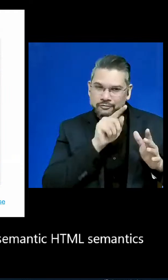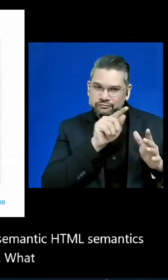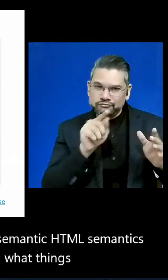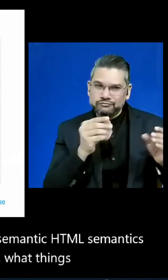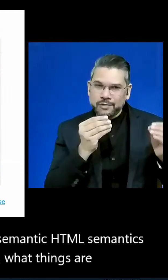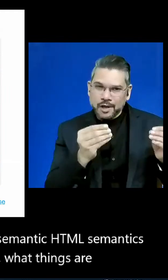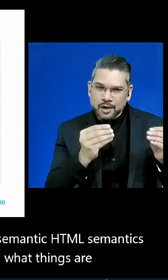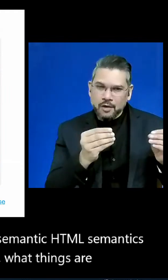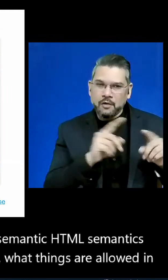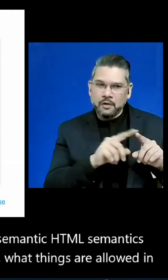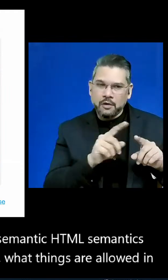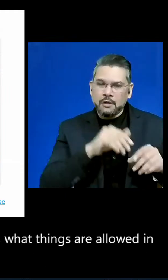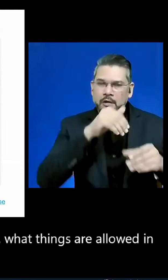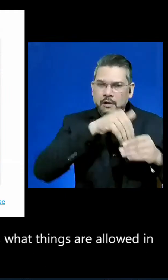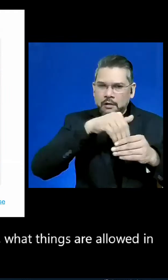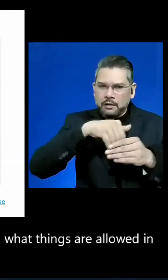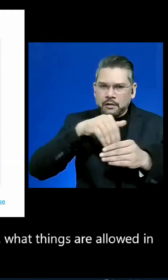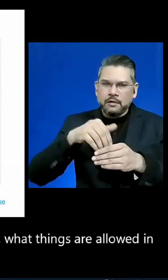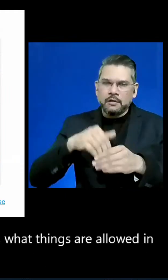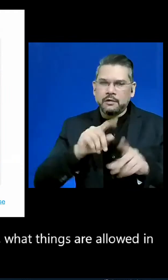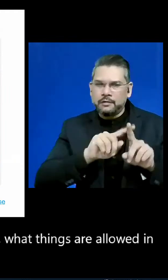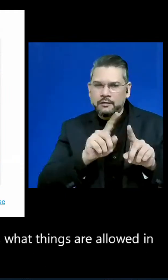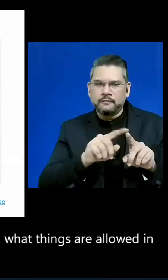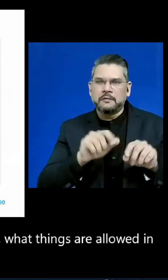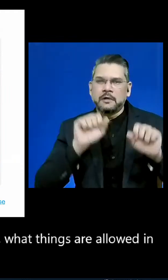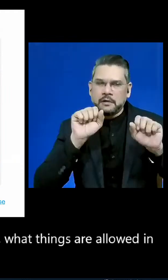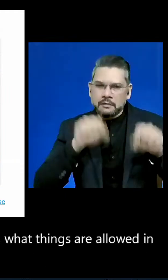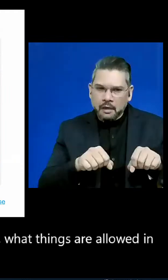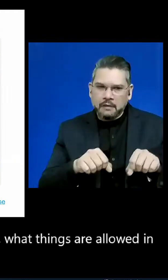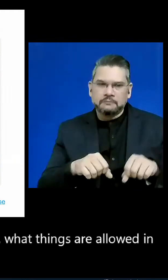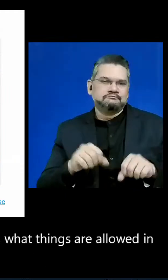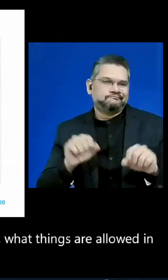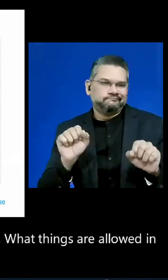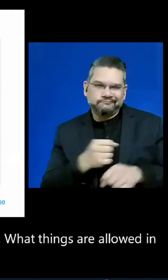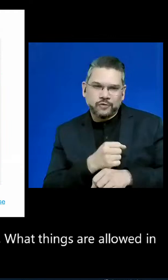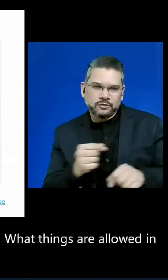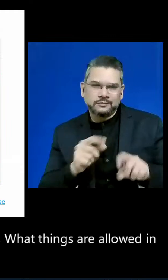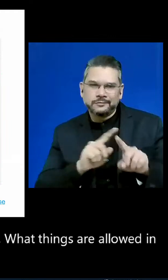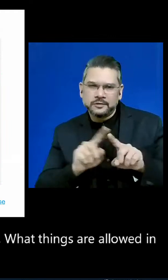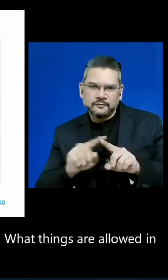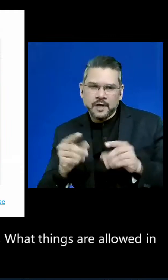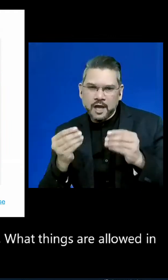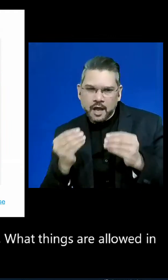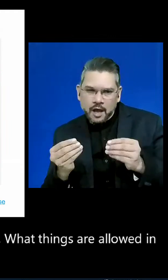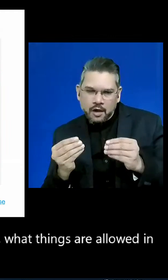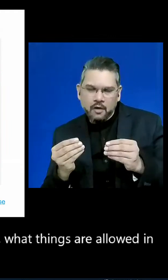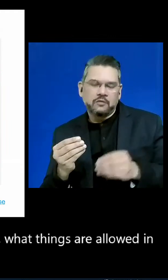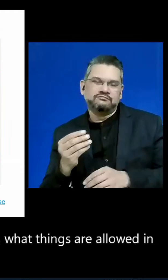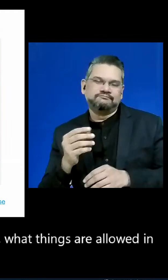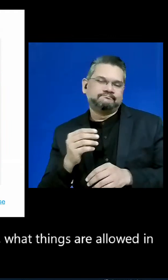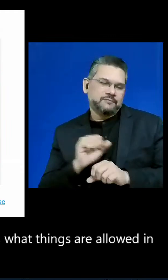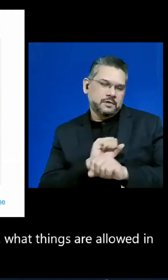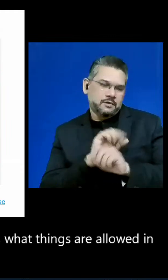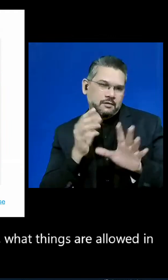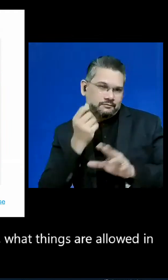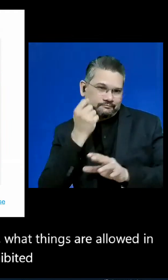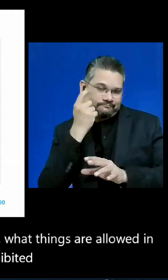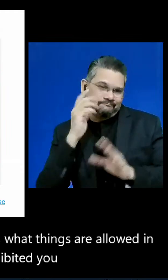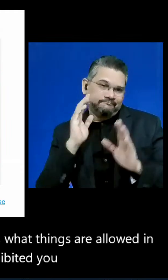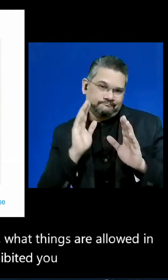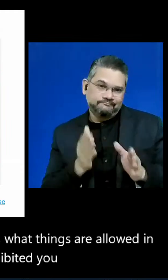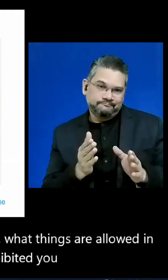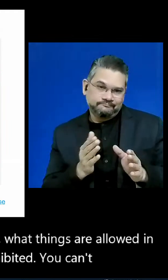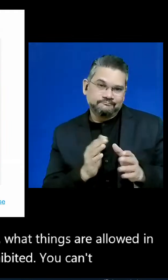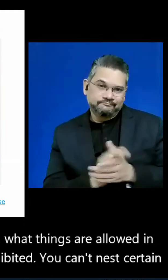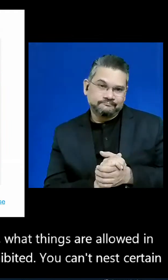allowed in these different elements, and what things would be prohibited. You can't nest certain